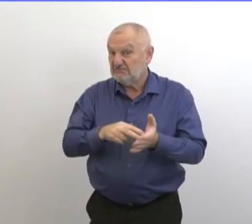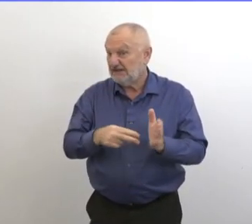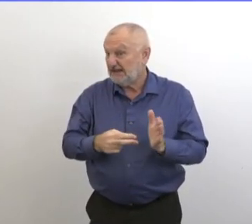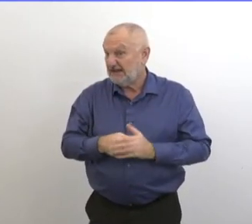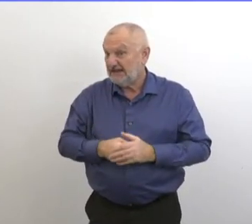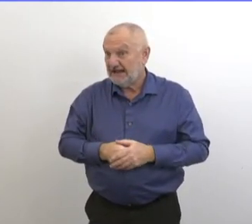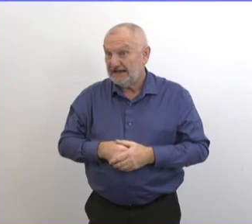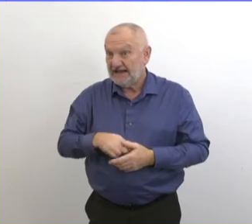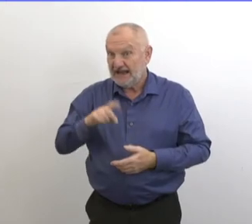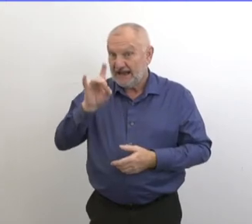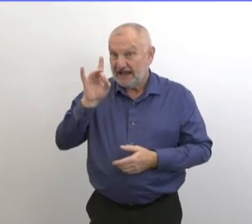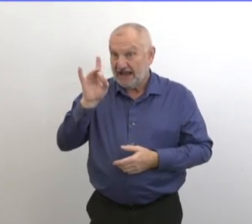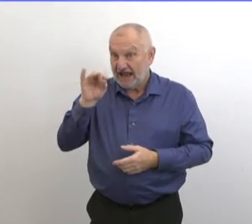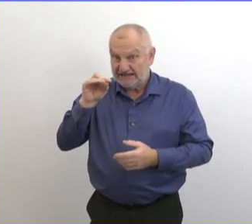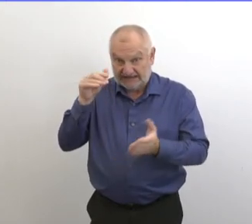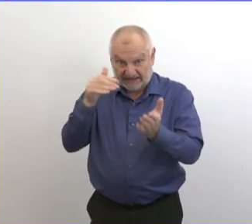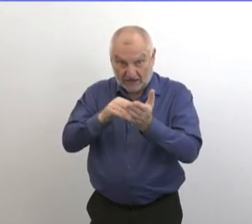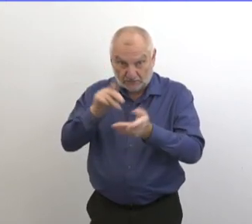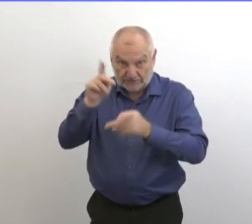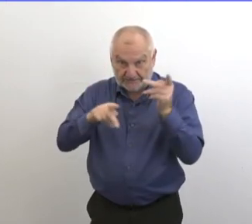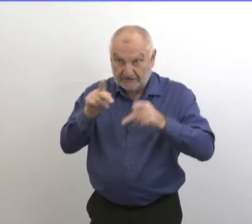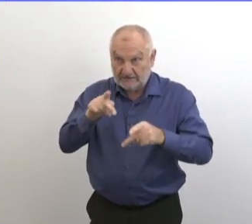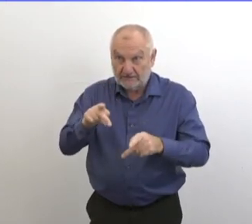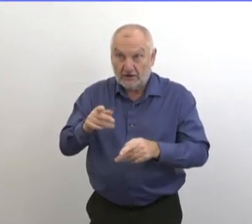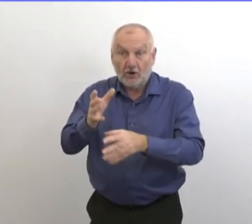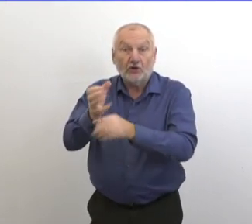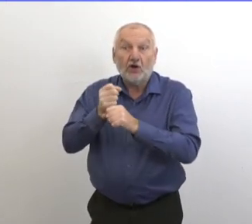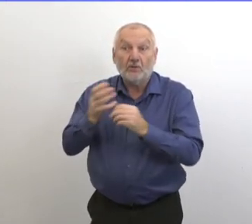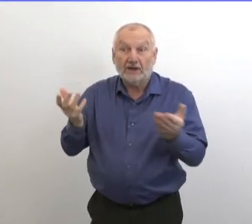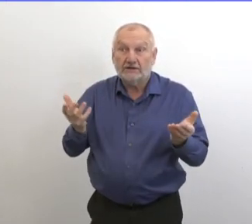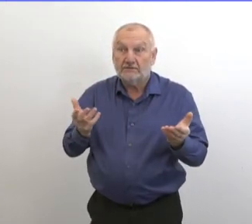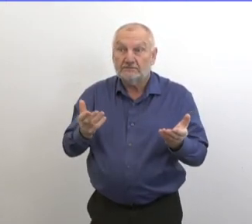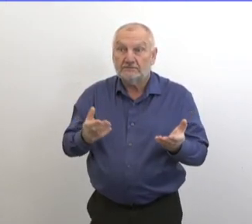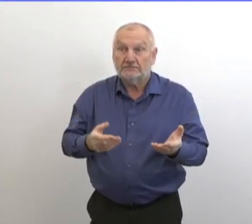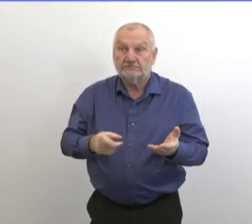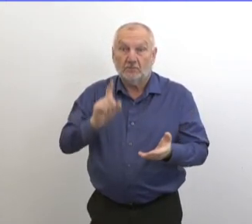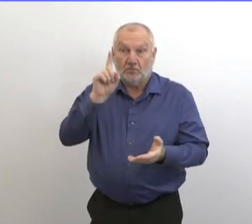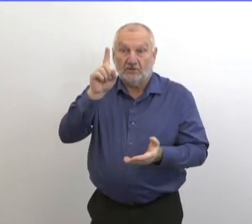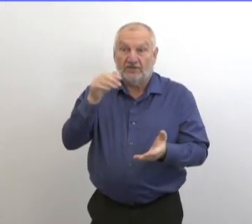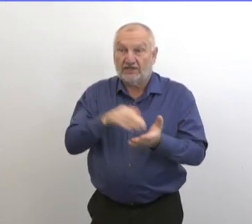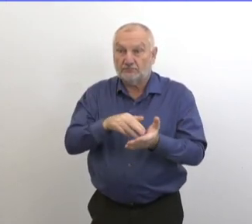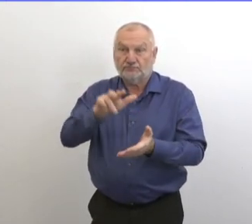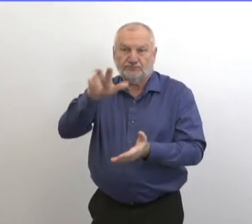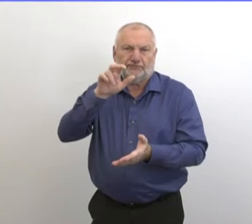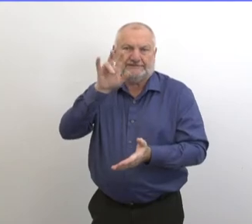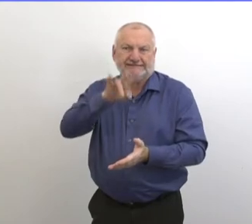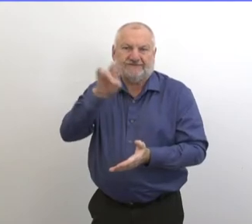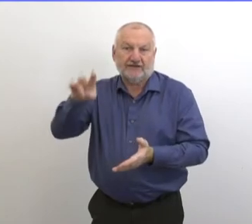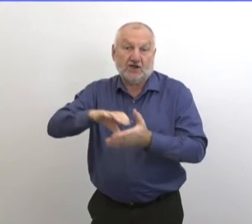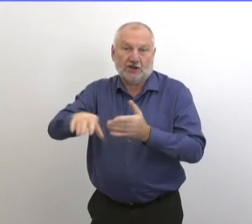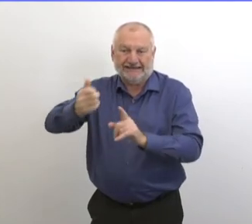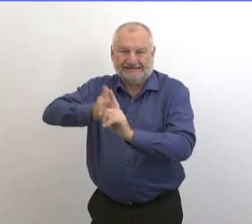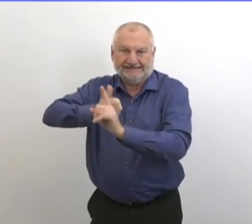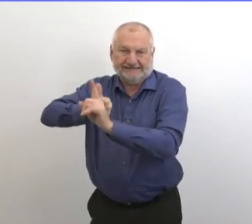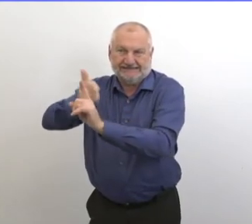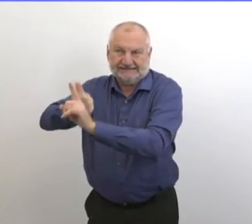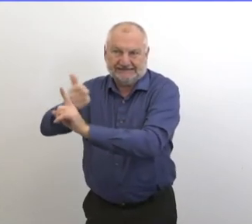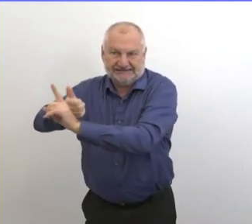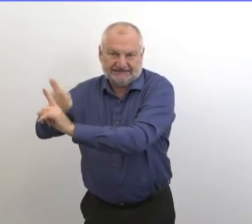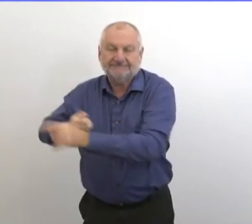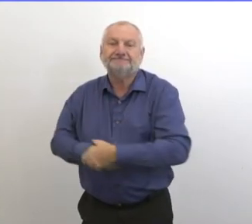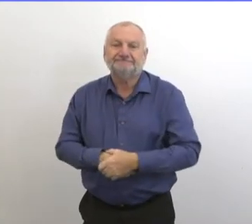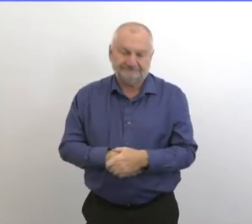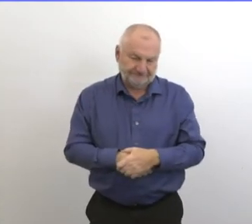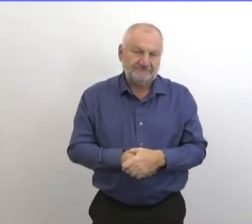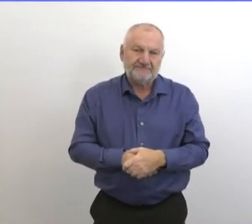nearly 80,000 Manitobans. We also continue to make significant investments in personal protective